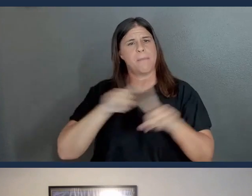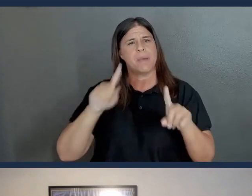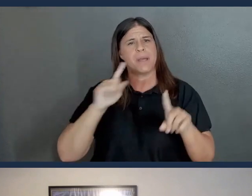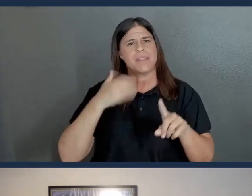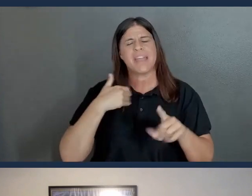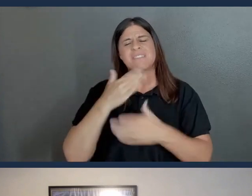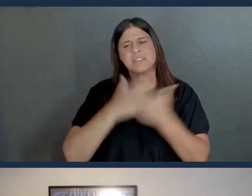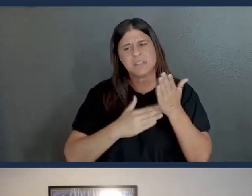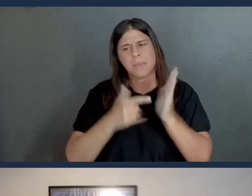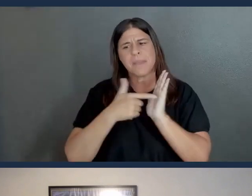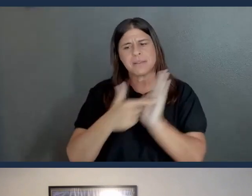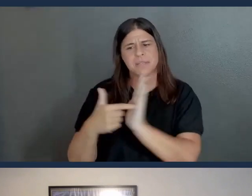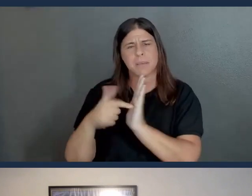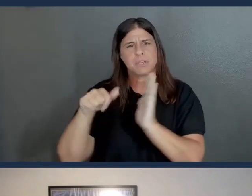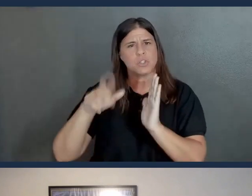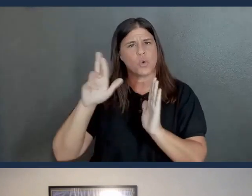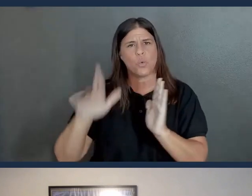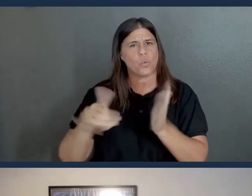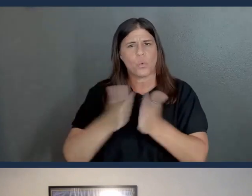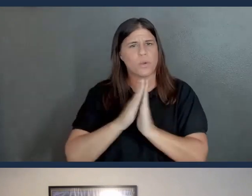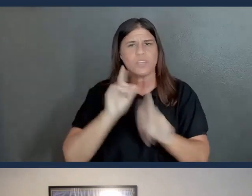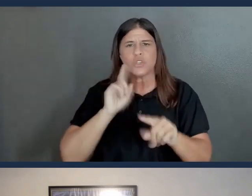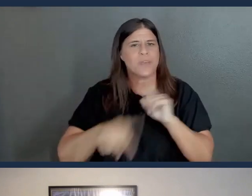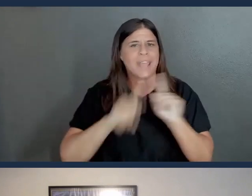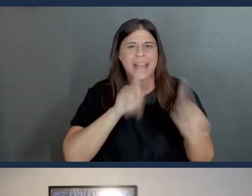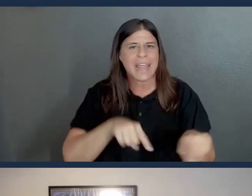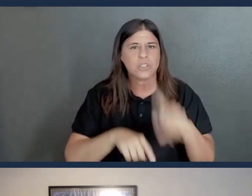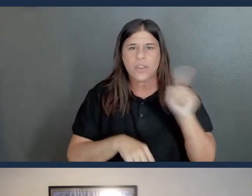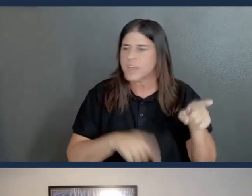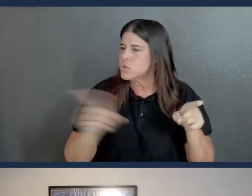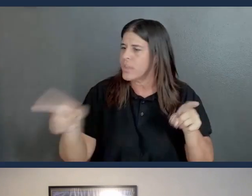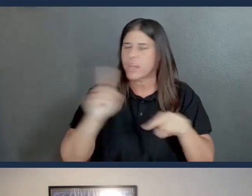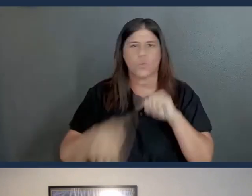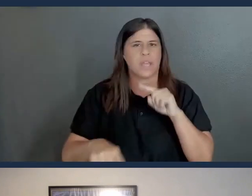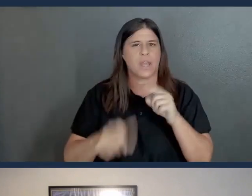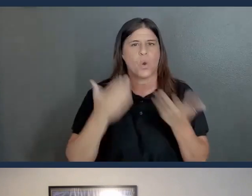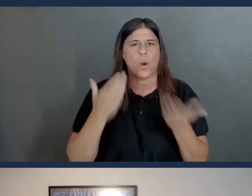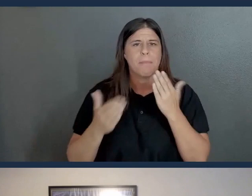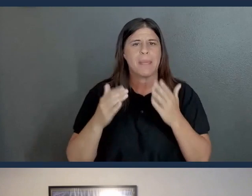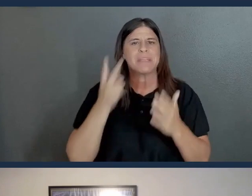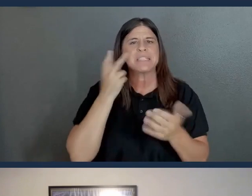that simply cannot be answered in one form or the other, or is it a matter of kind of optimization?